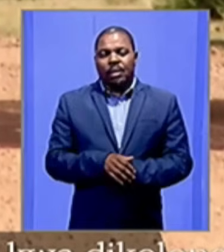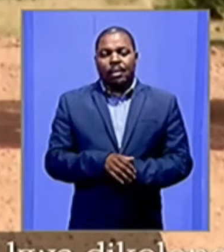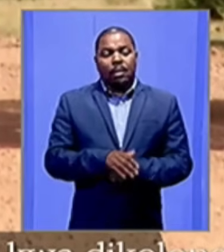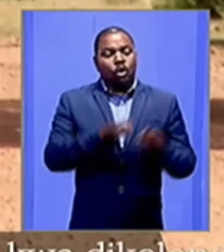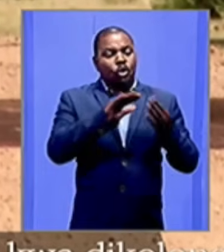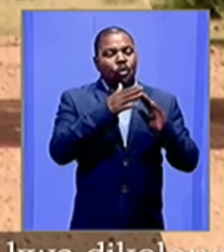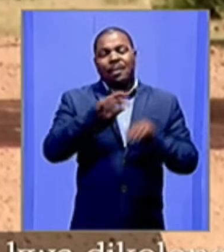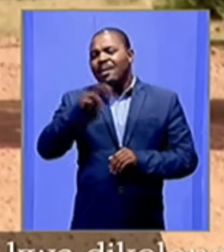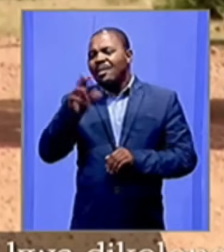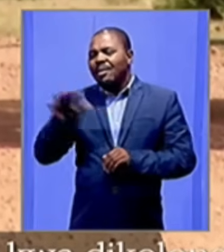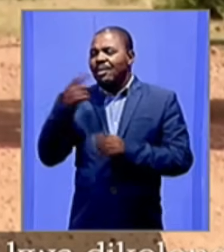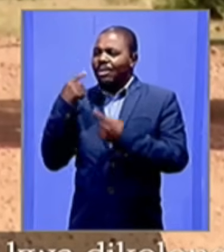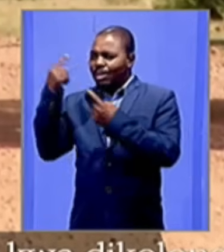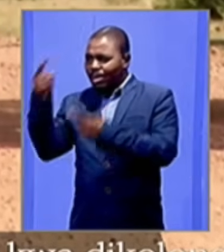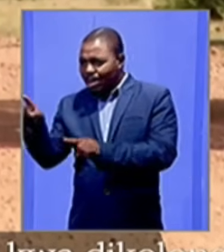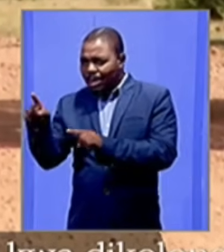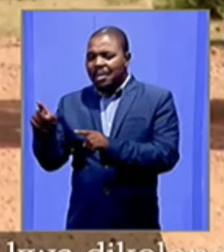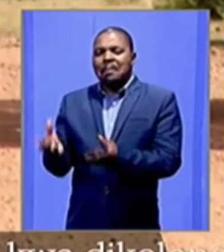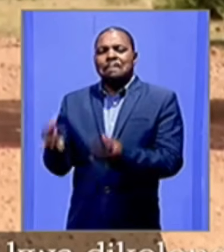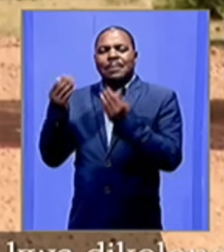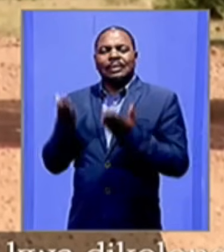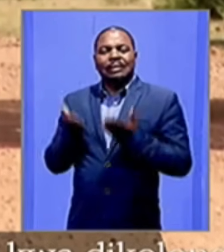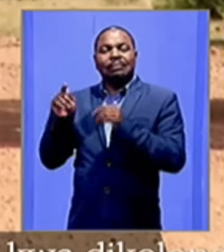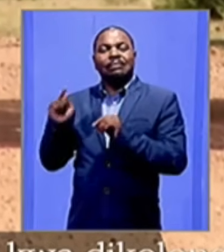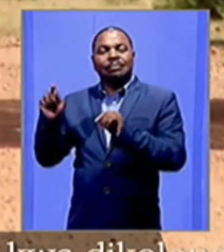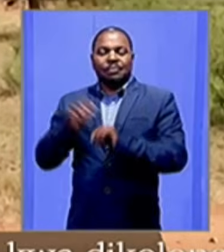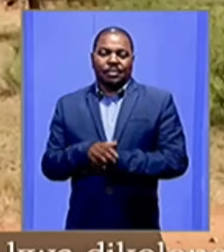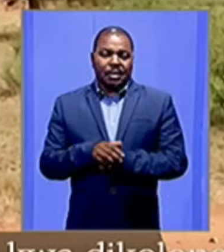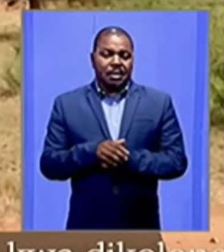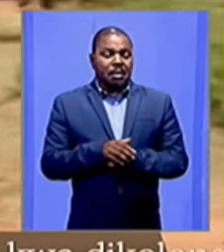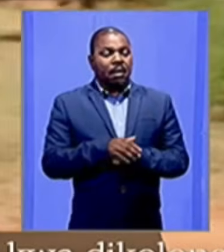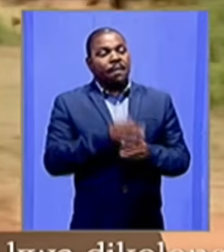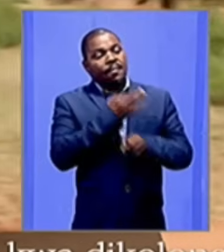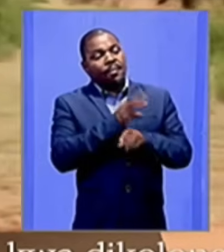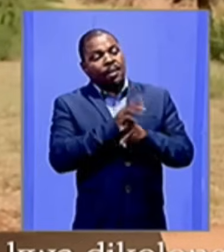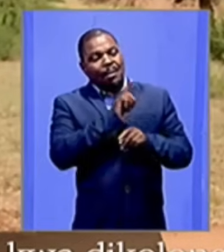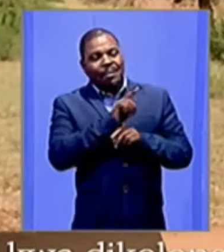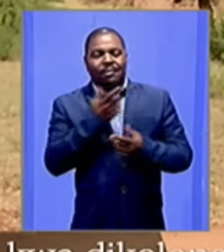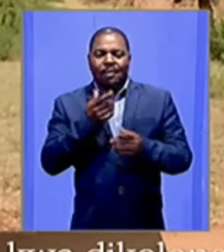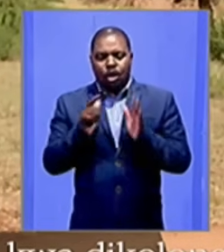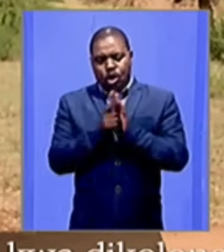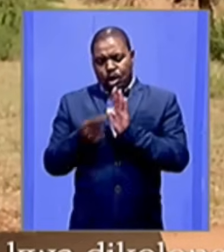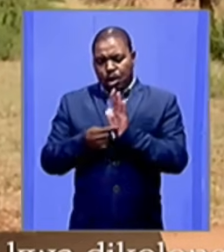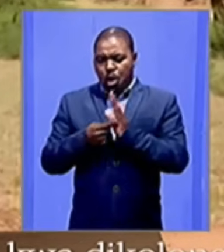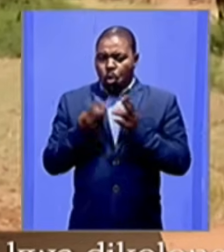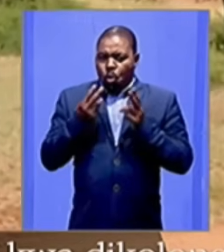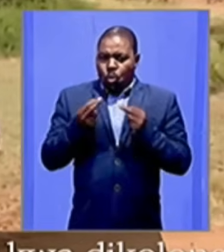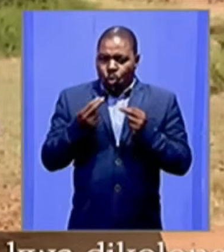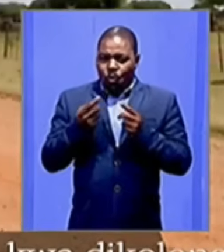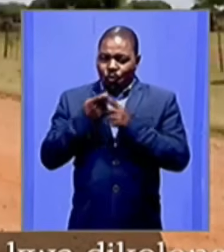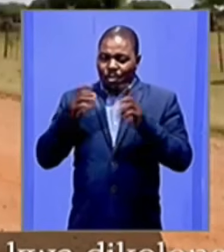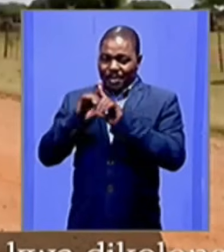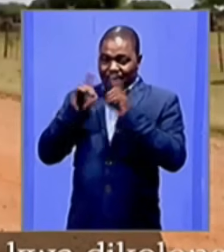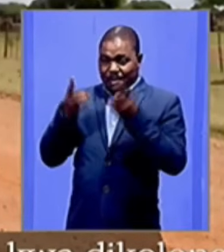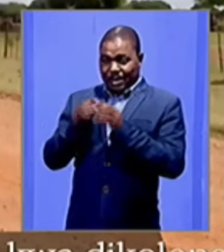metseng e mabapi go ya go bona ditirelo. Batsadi ba ntshitse maikutlo a bona ka molao o mošwa o Lefapha la Thuto